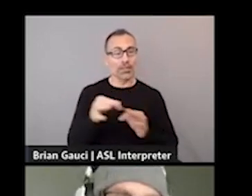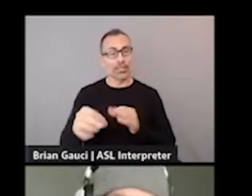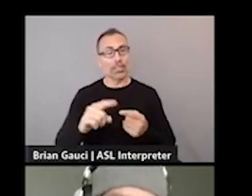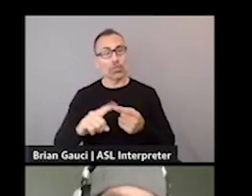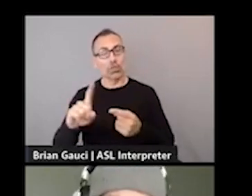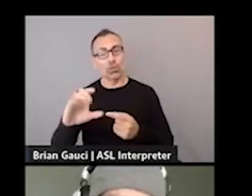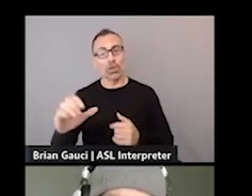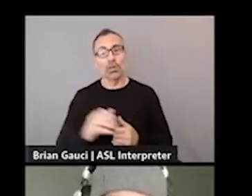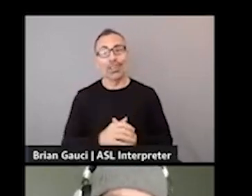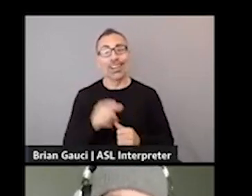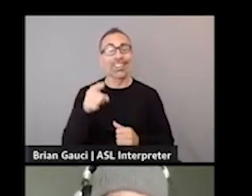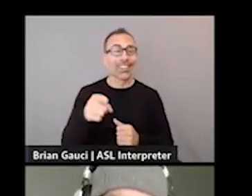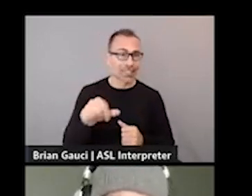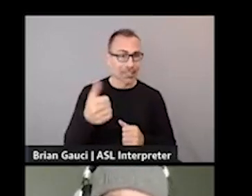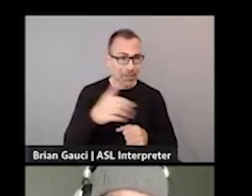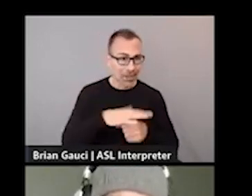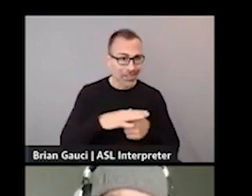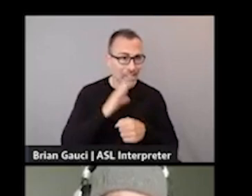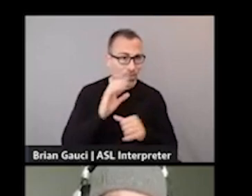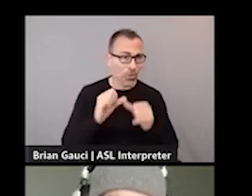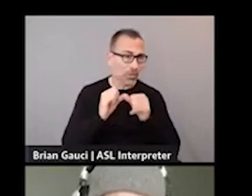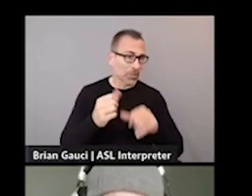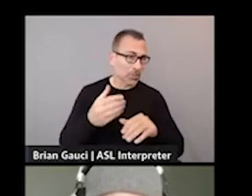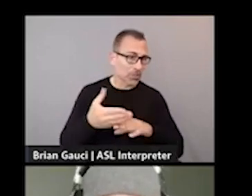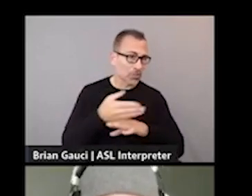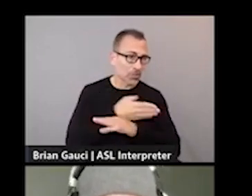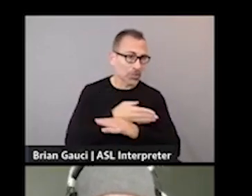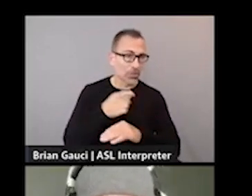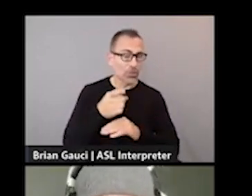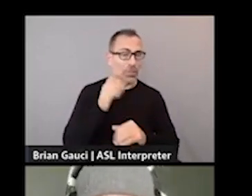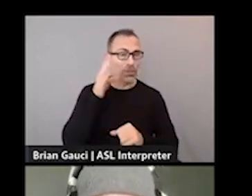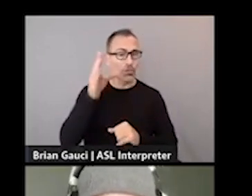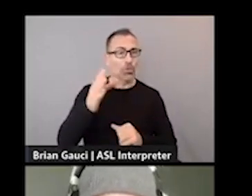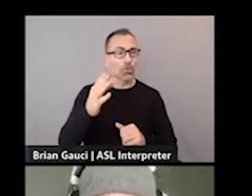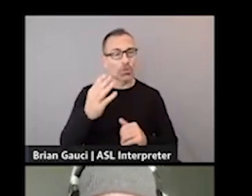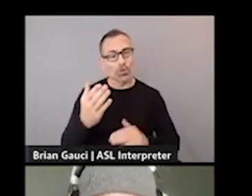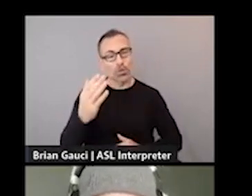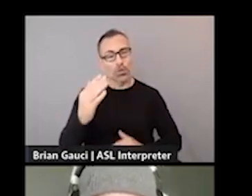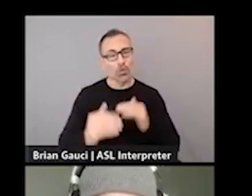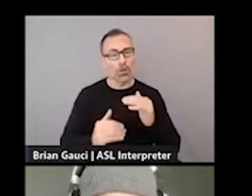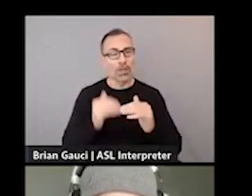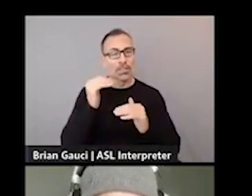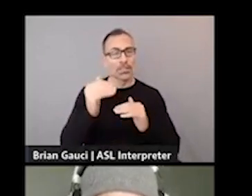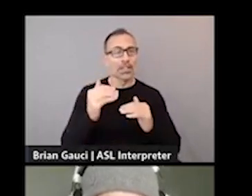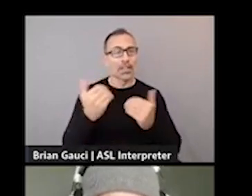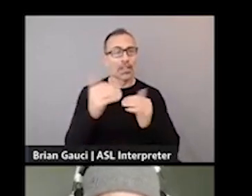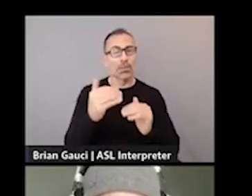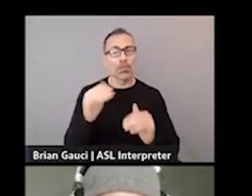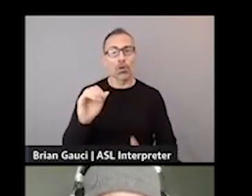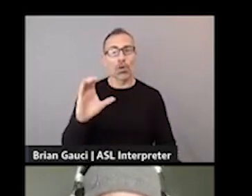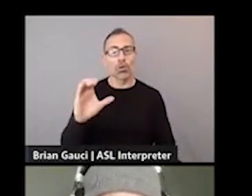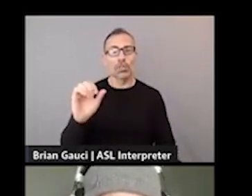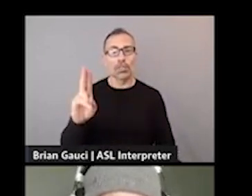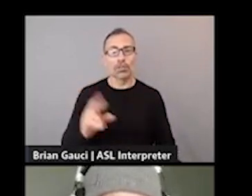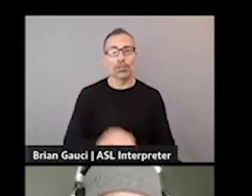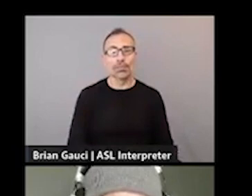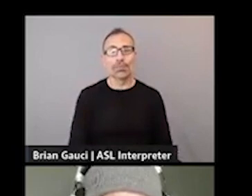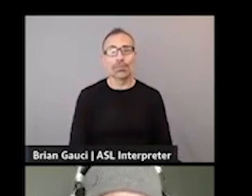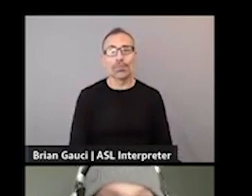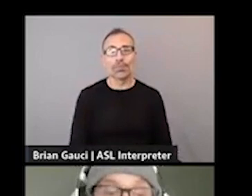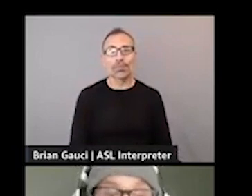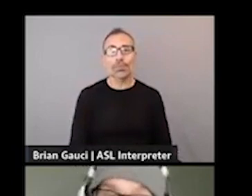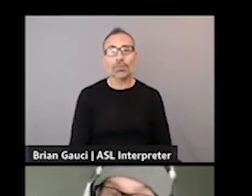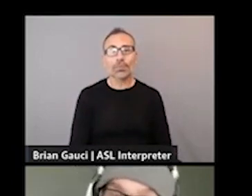on increasing in the future as well. Raising the limits for OCUs. And last but not the least is